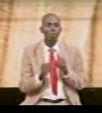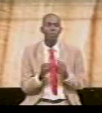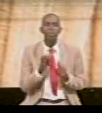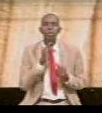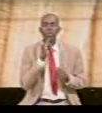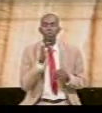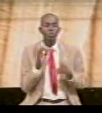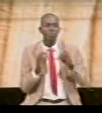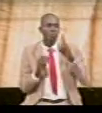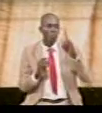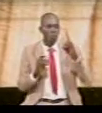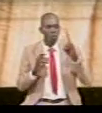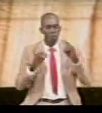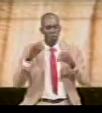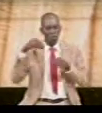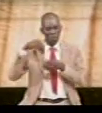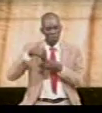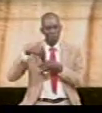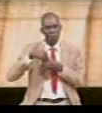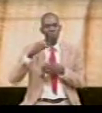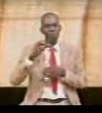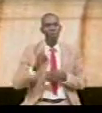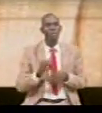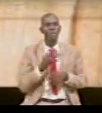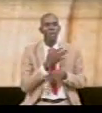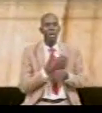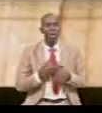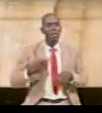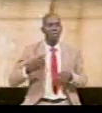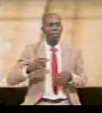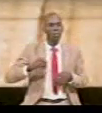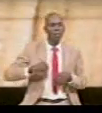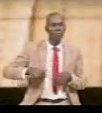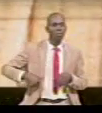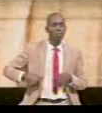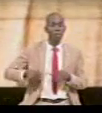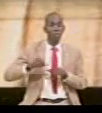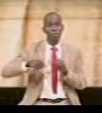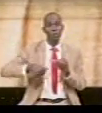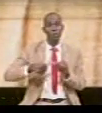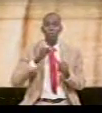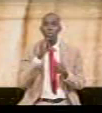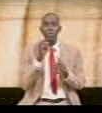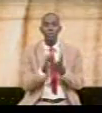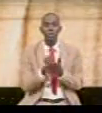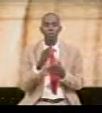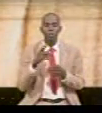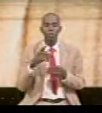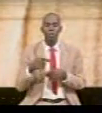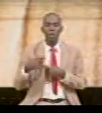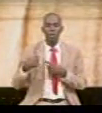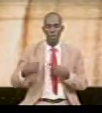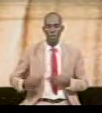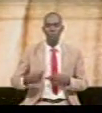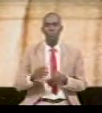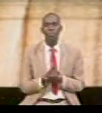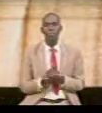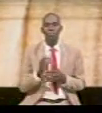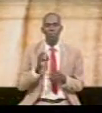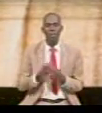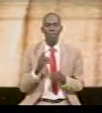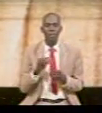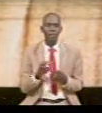one inwardly, and circumcision is that of the heart, in the